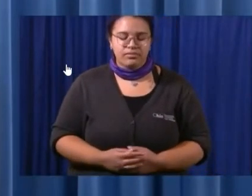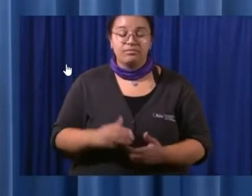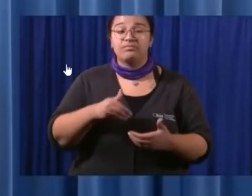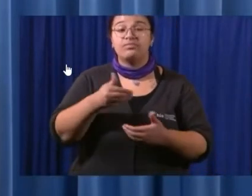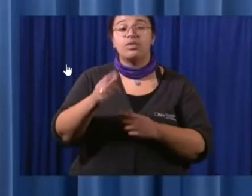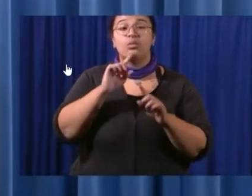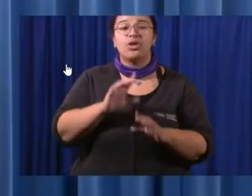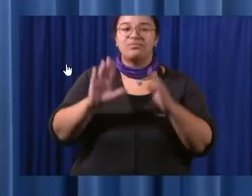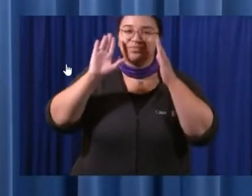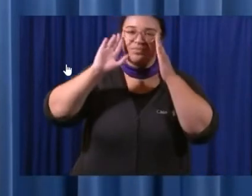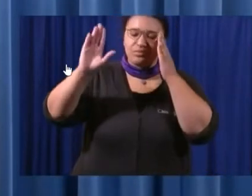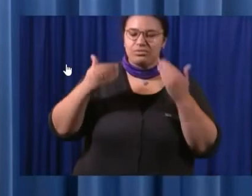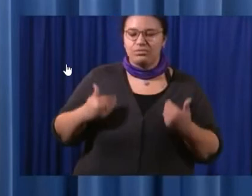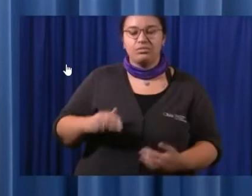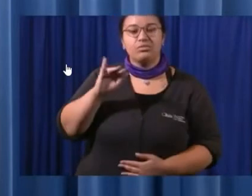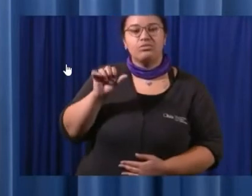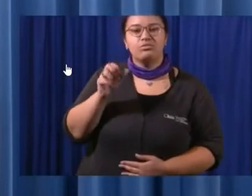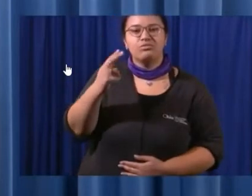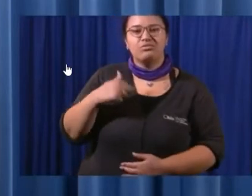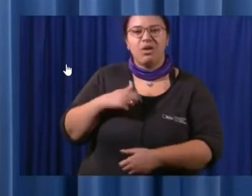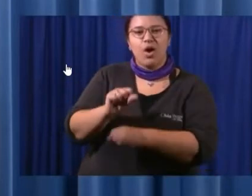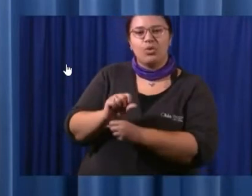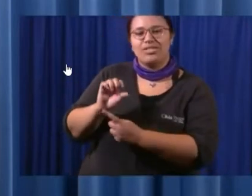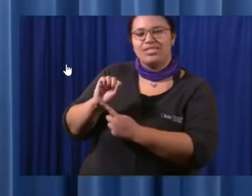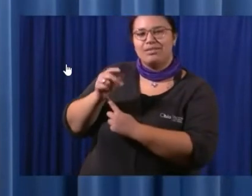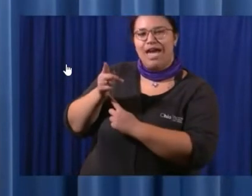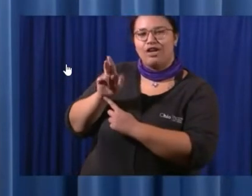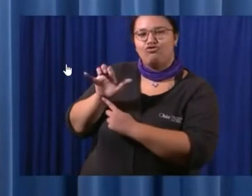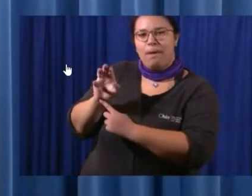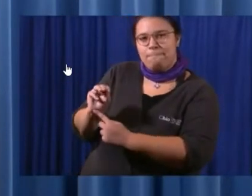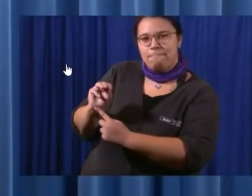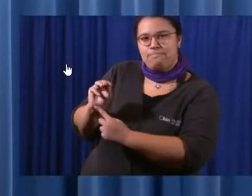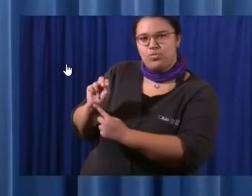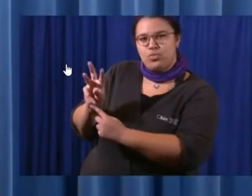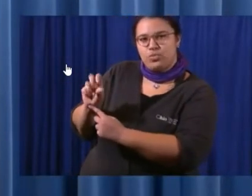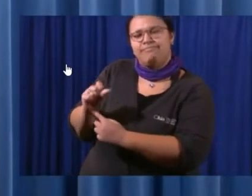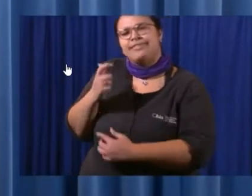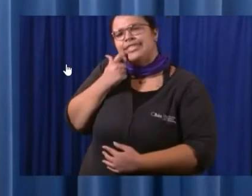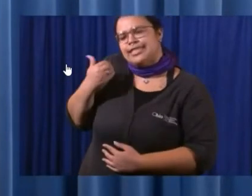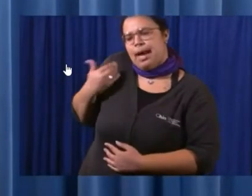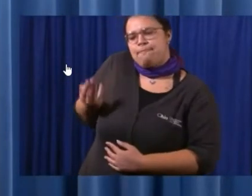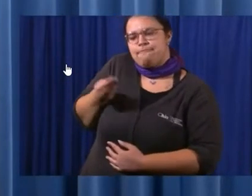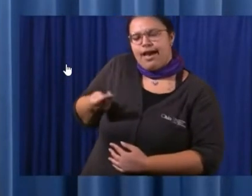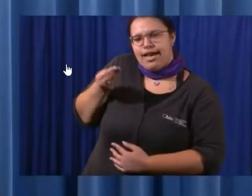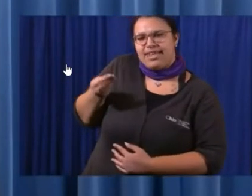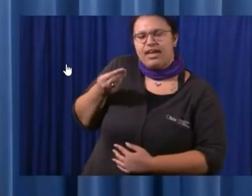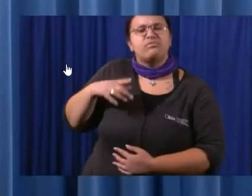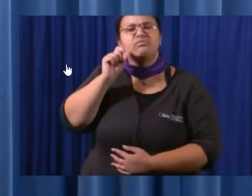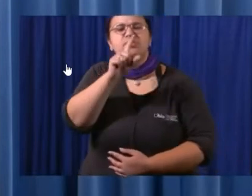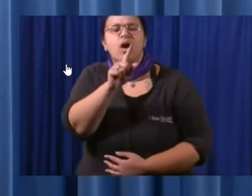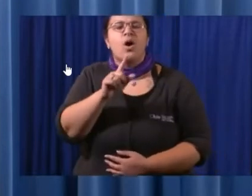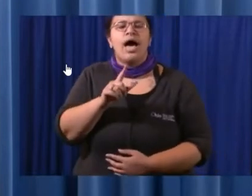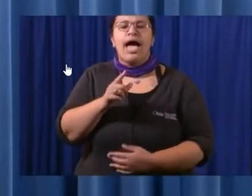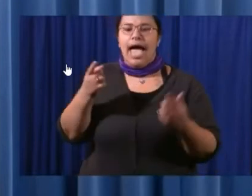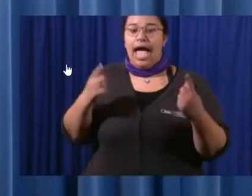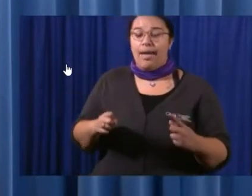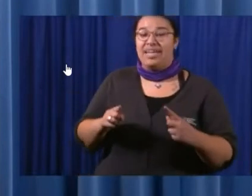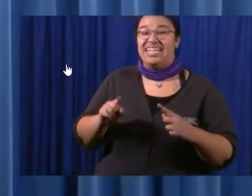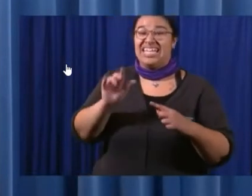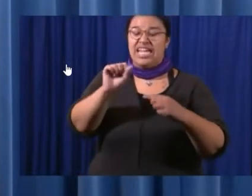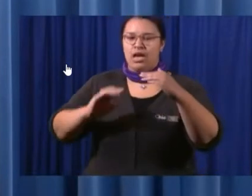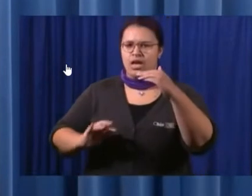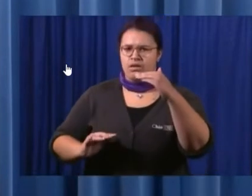Good afternoon, Governor. Josh Roltenberg with Spectrum News. On Monday, we had asked if there was a certain number of cases in which you would take executive action to